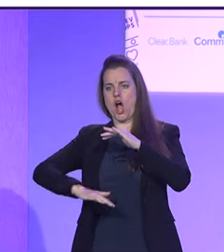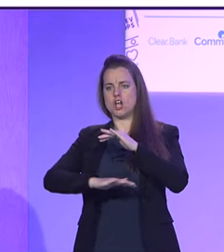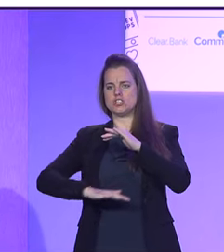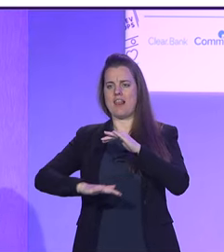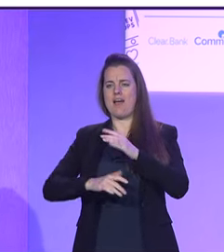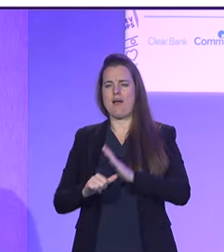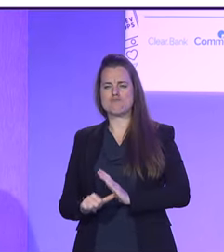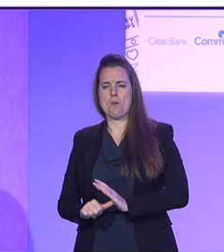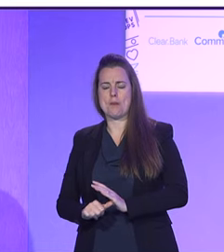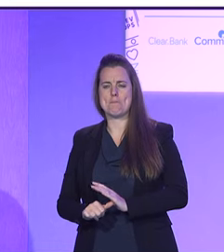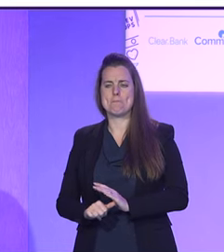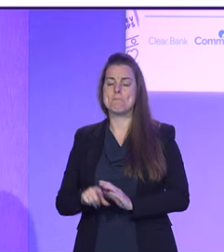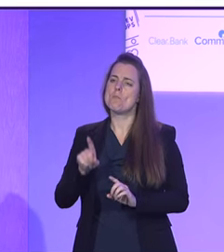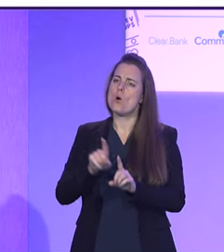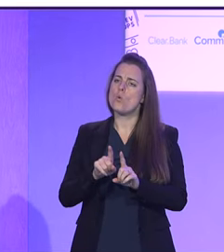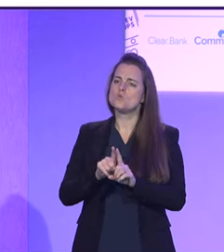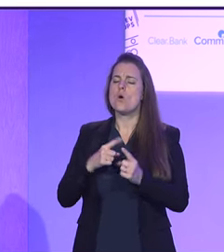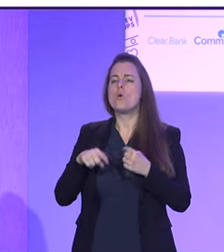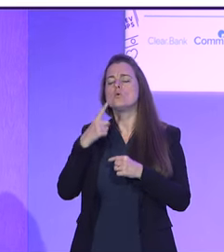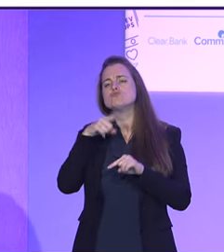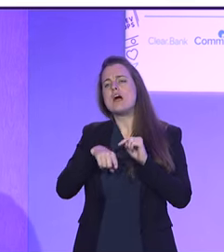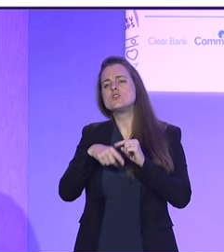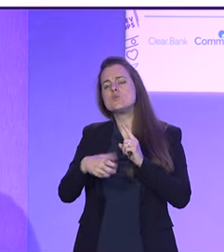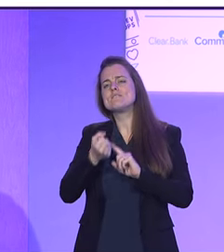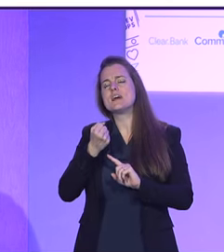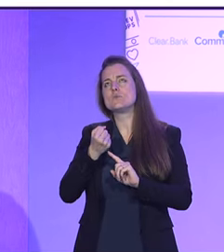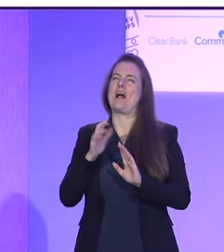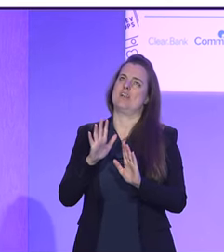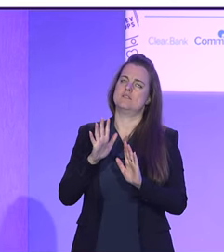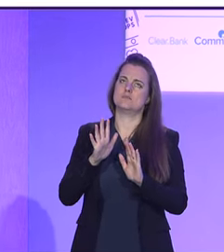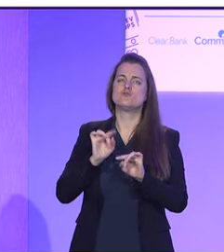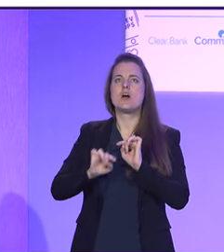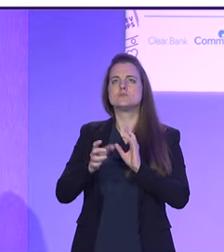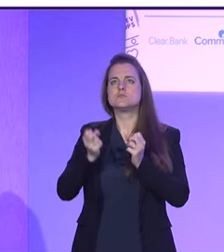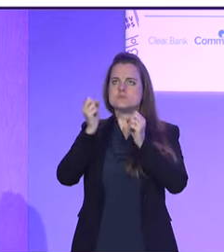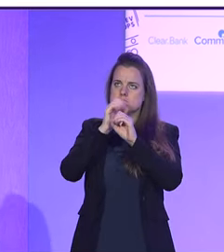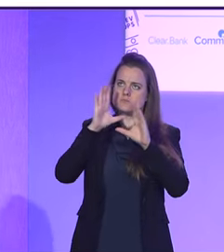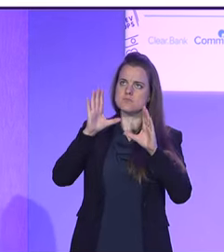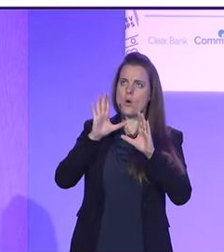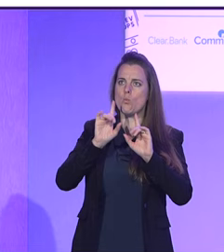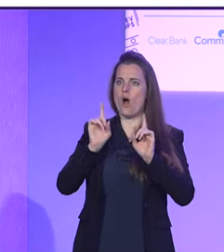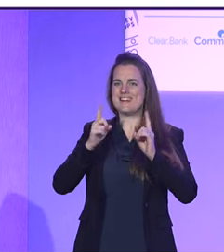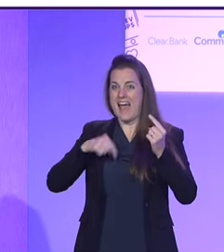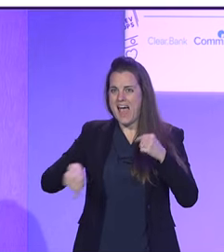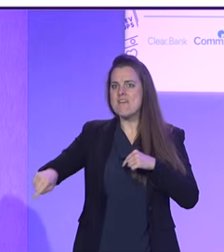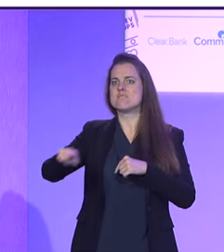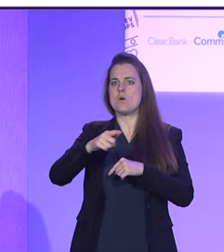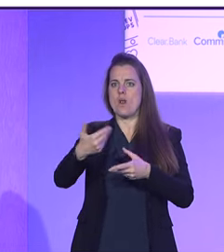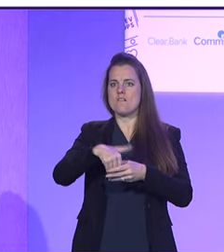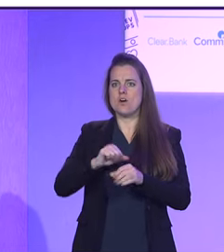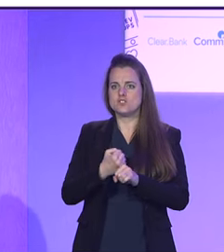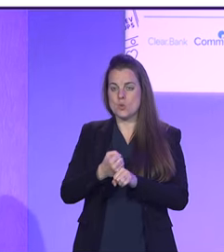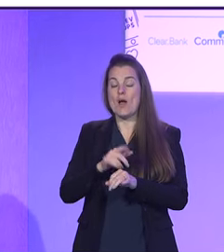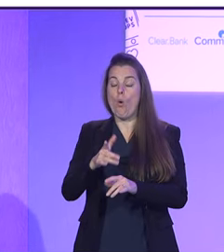What you can also do is try to find a try to understand what every actor is trying to do, or try to find a